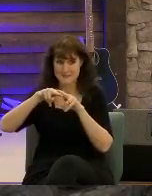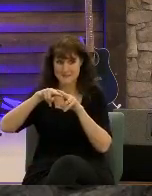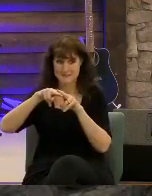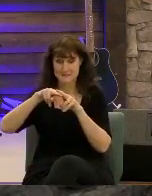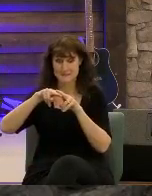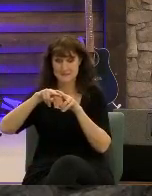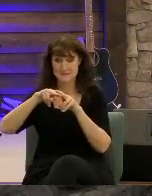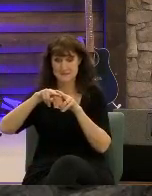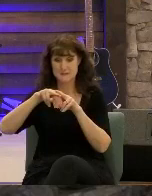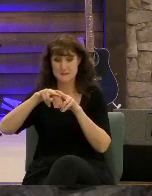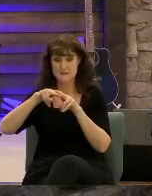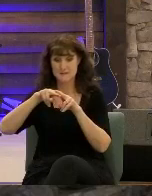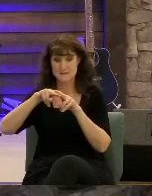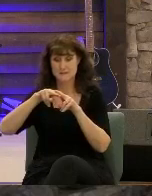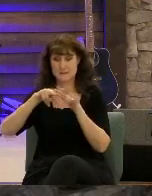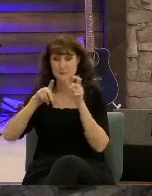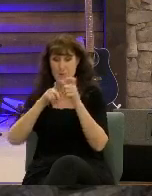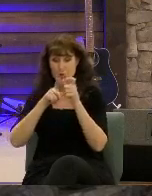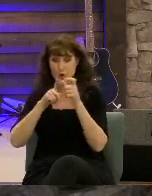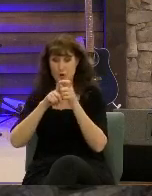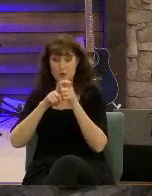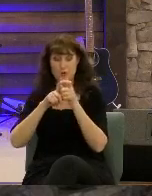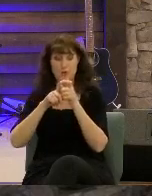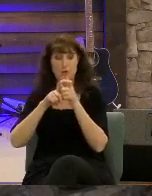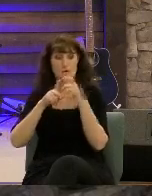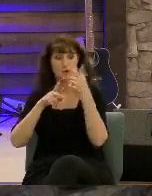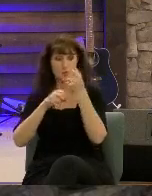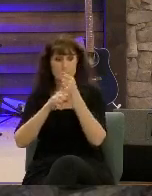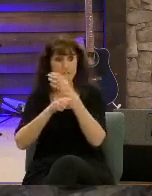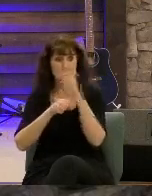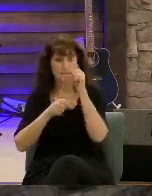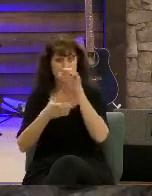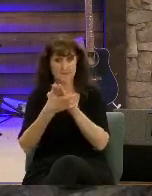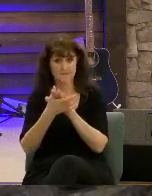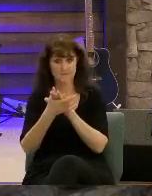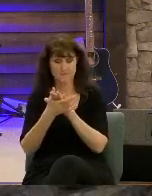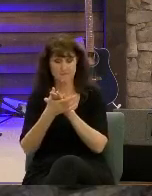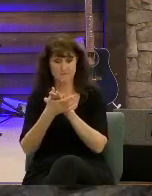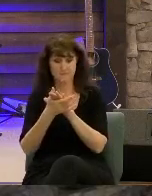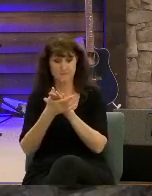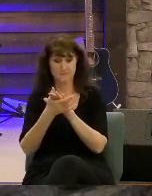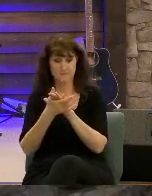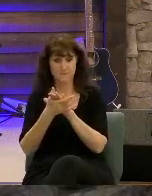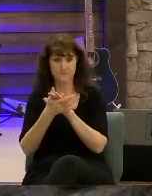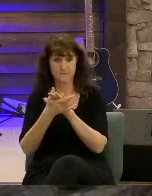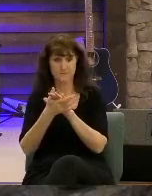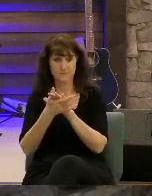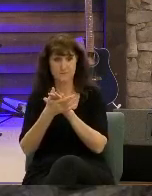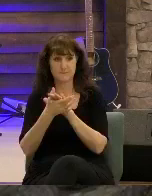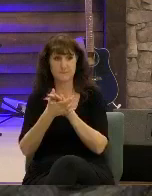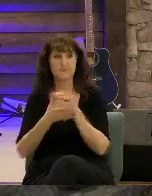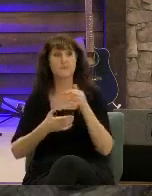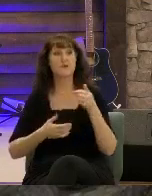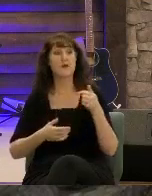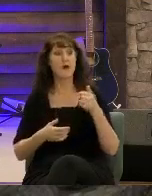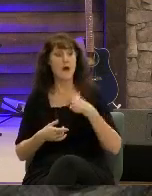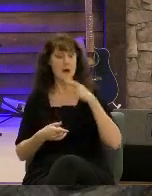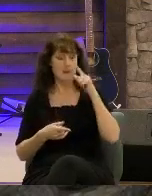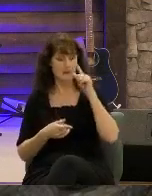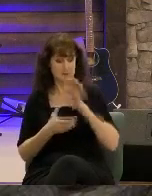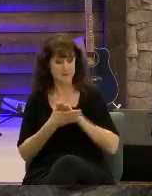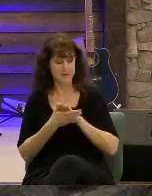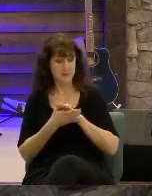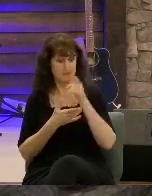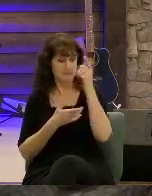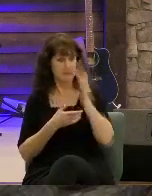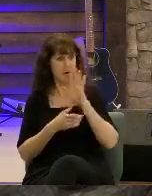just state your trust and your belief. So I'm just throwing these things out. You make your own words. I believe in the Word of God. This is what